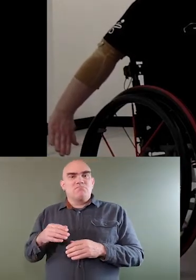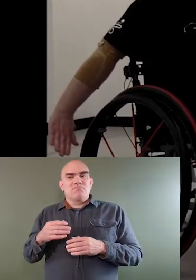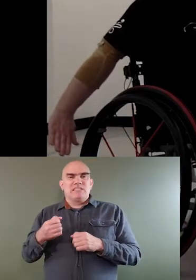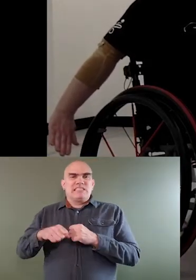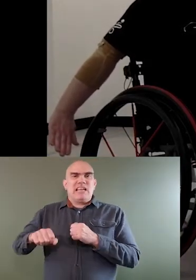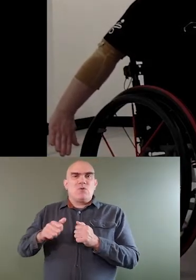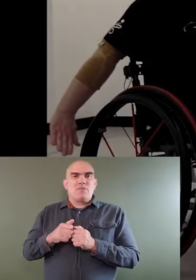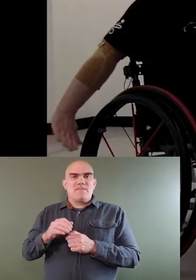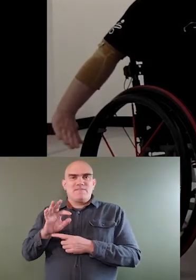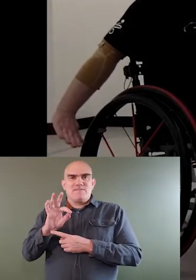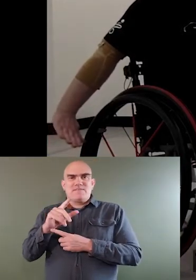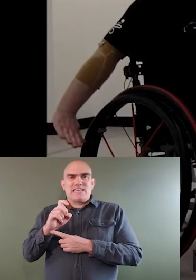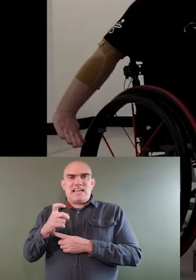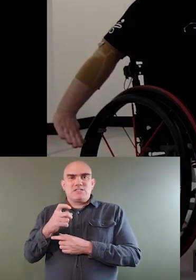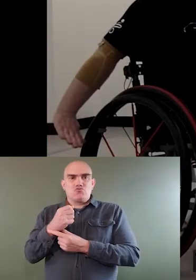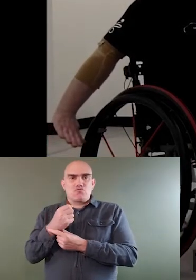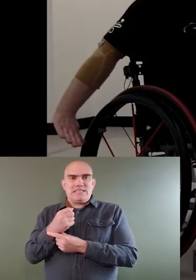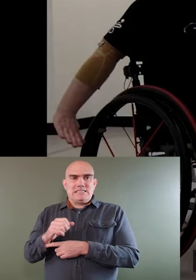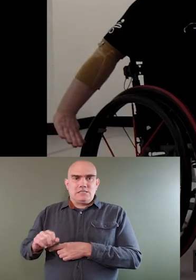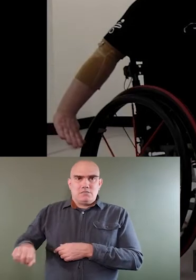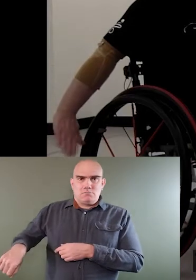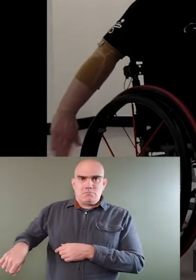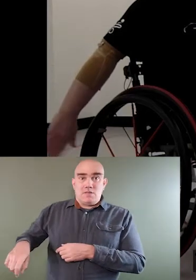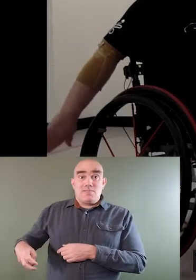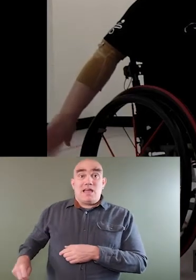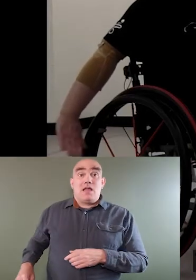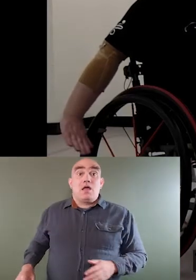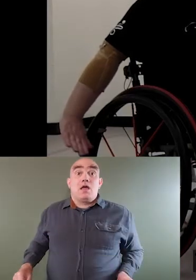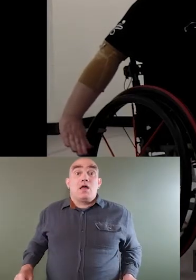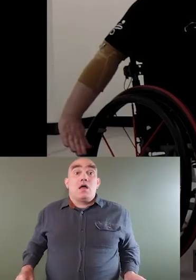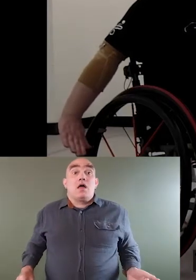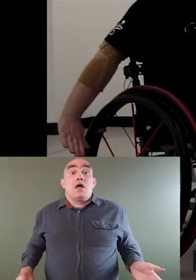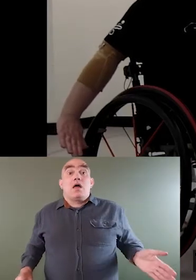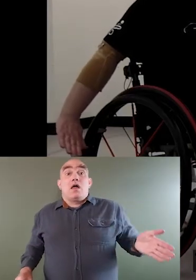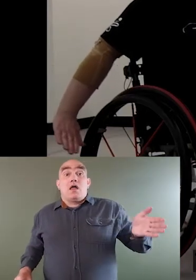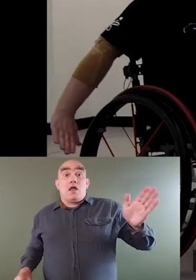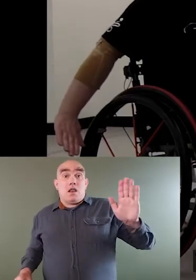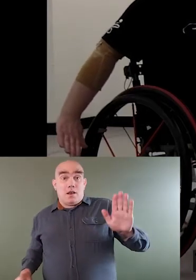a flexed wrist. Then pat your left hand forward.